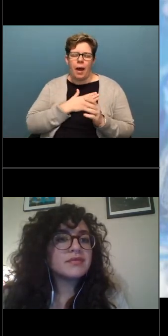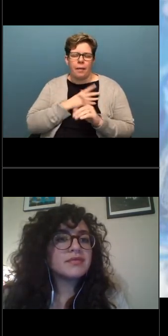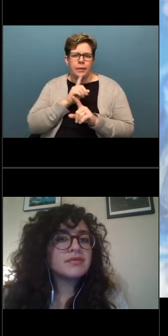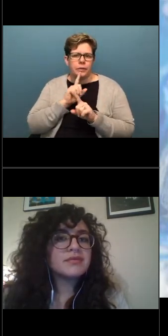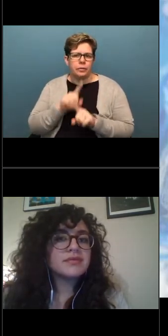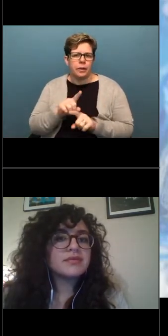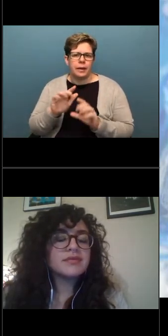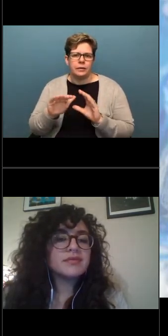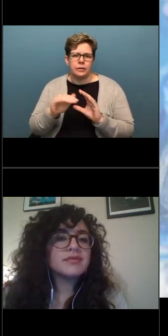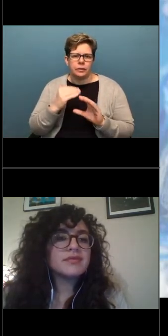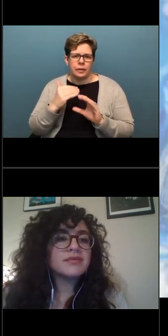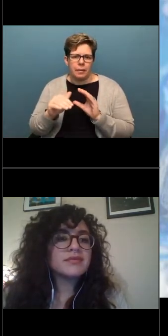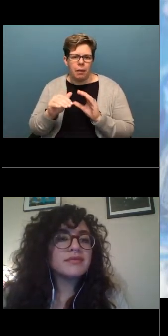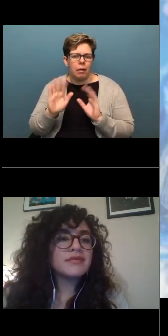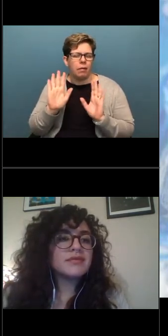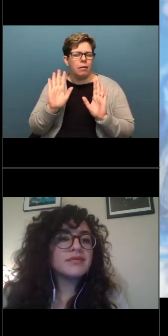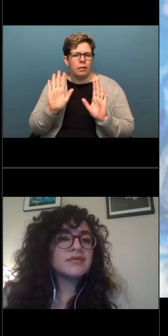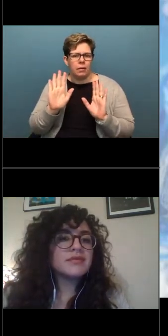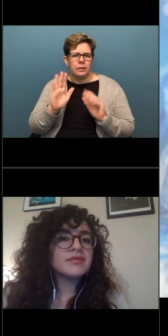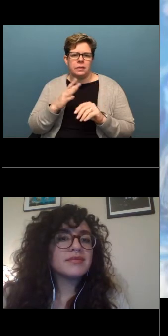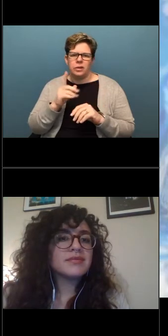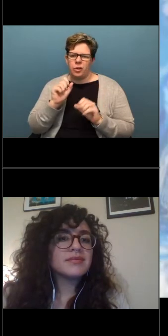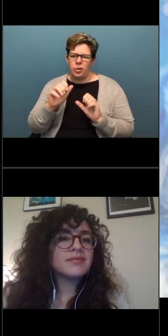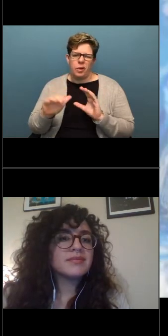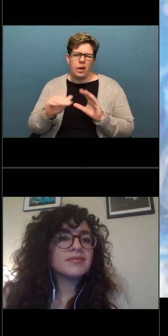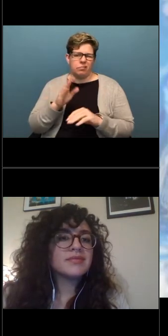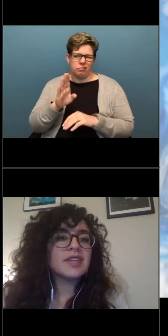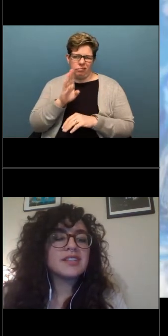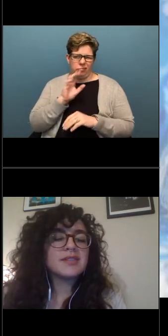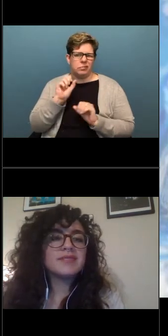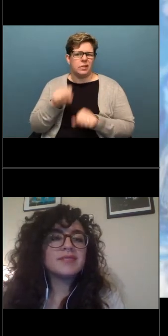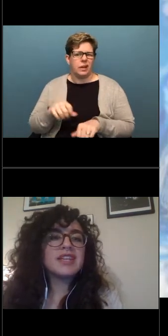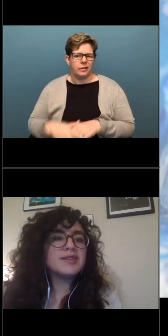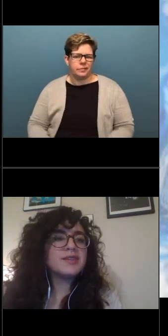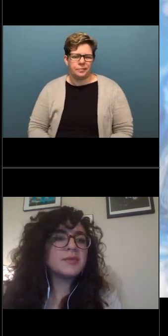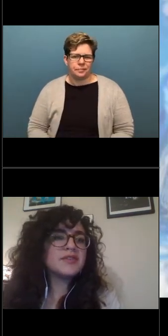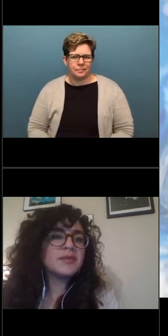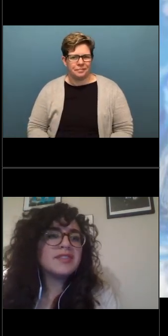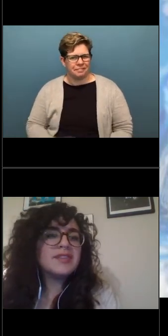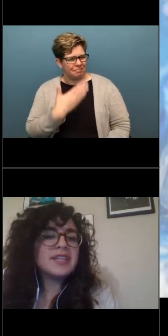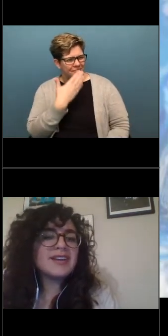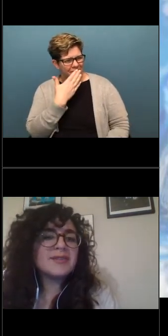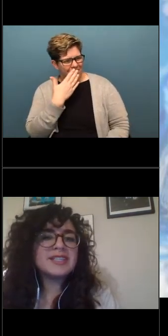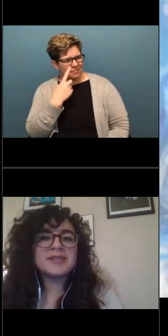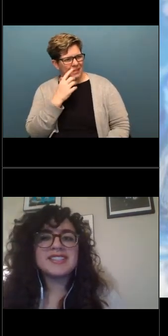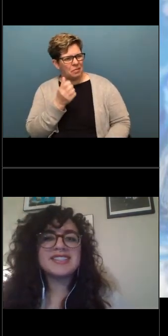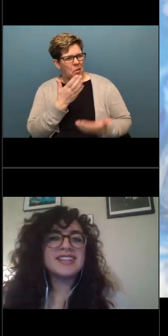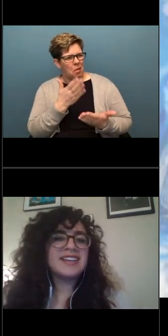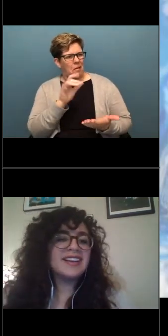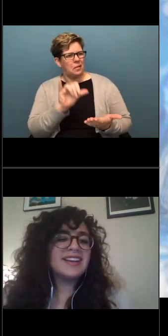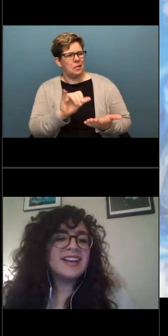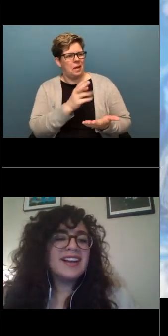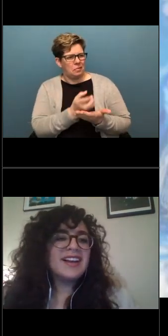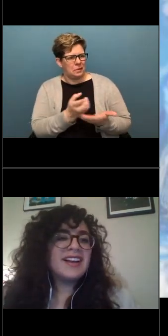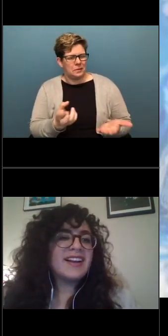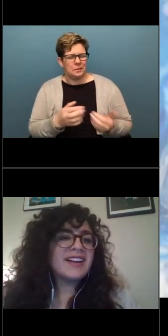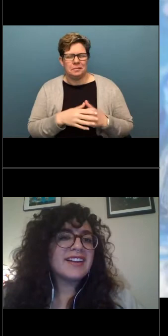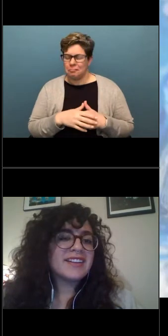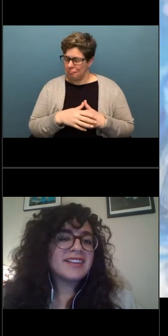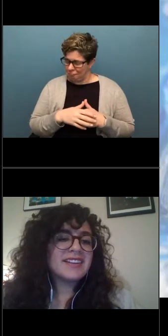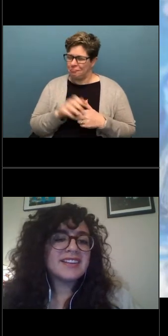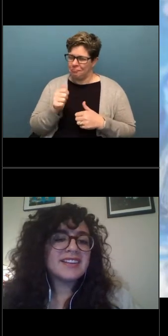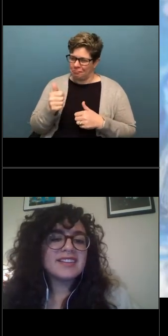those emails too if somebody wants to email me directly. So thank you so much for being that resource.